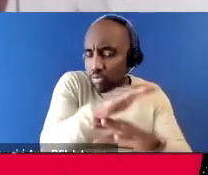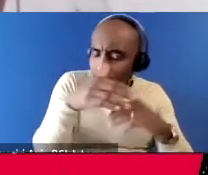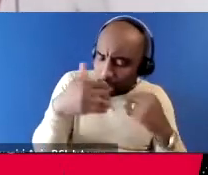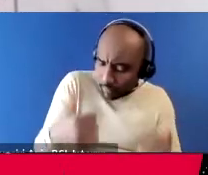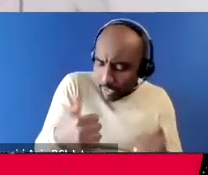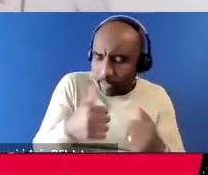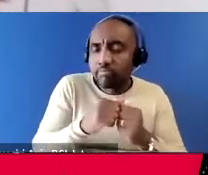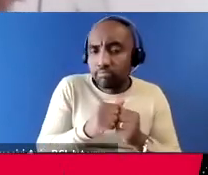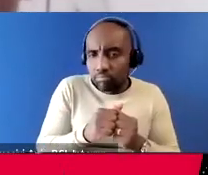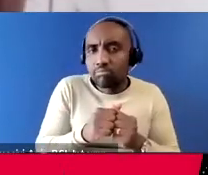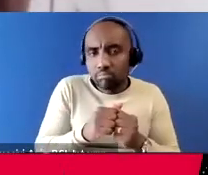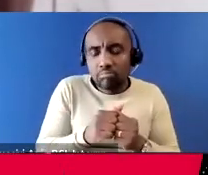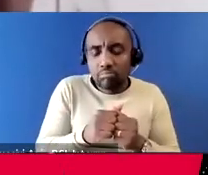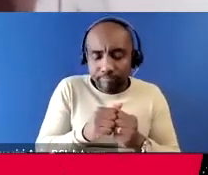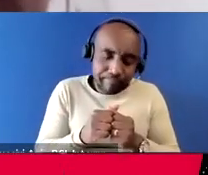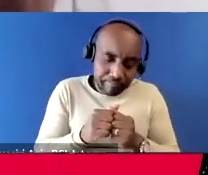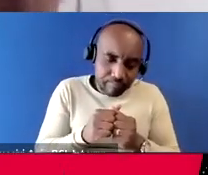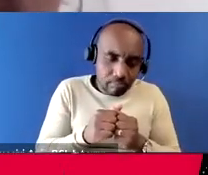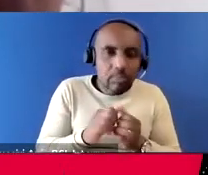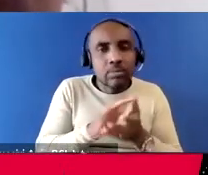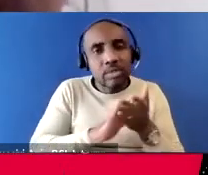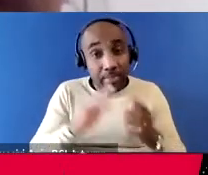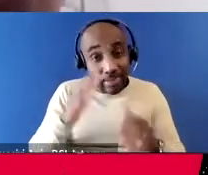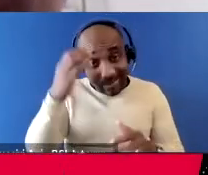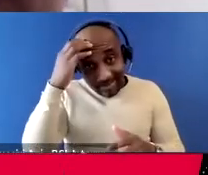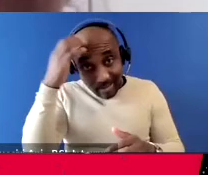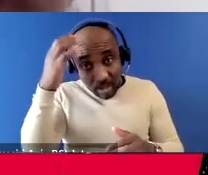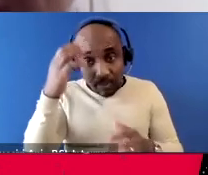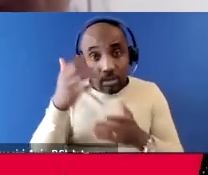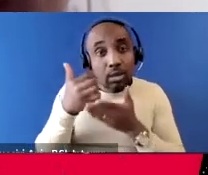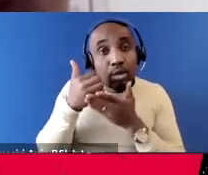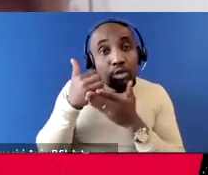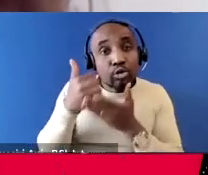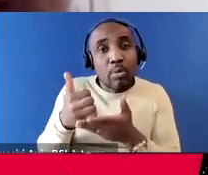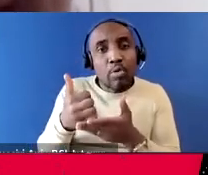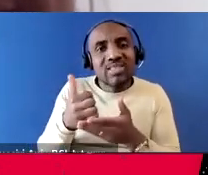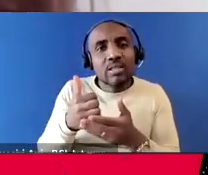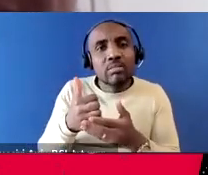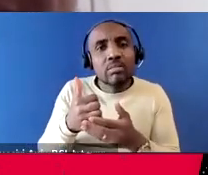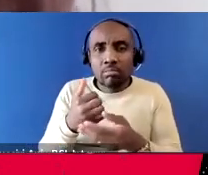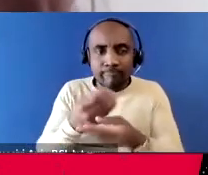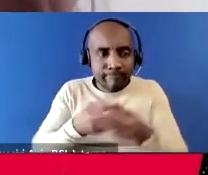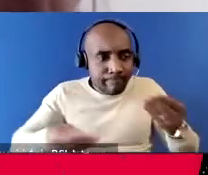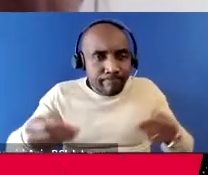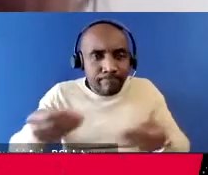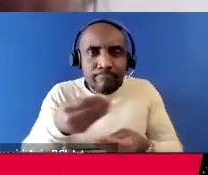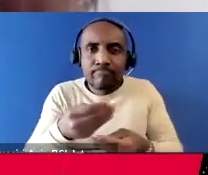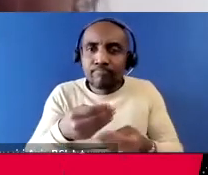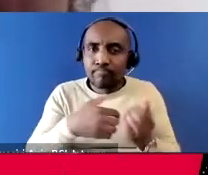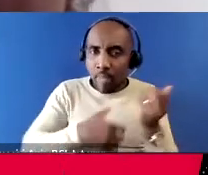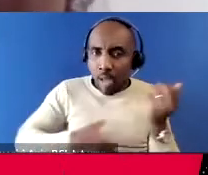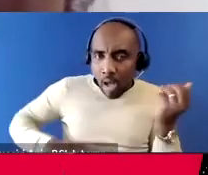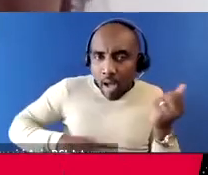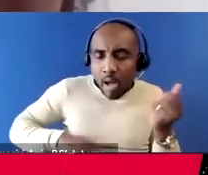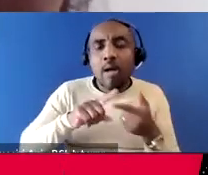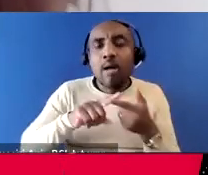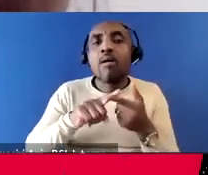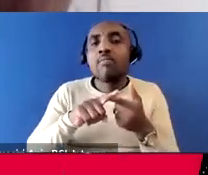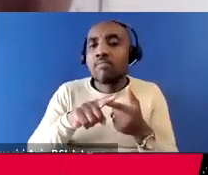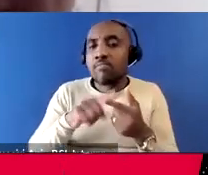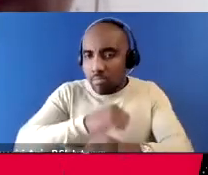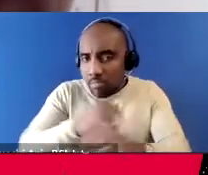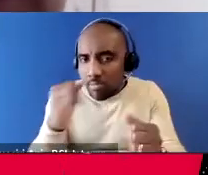making its profits off the back of research and development that is funded significantly by the Ministry of Defence, using